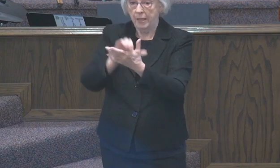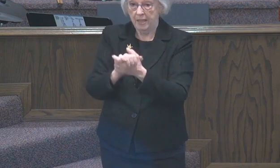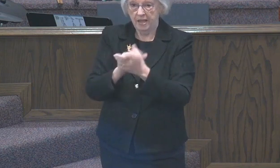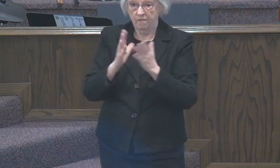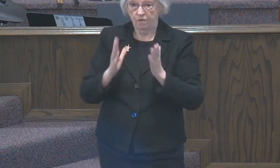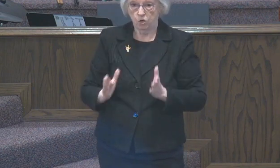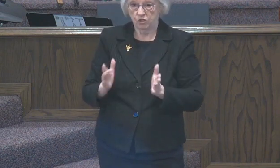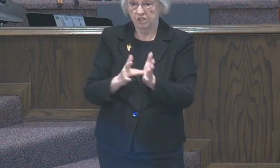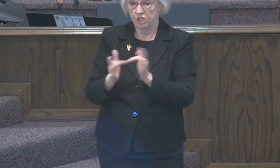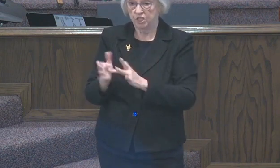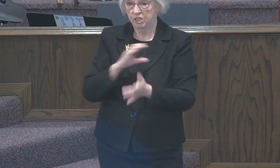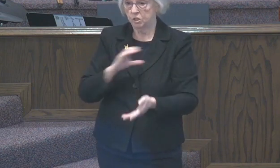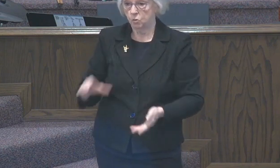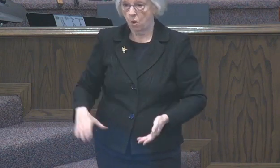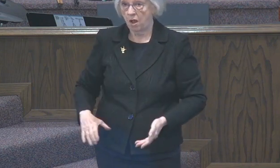In verse 7